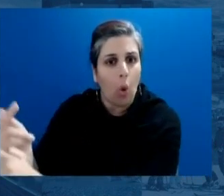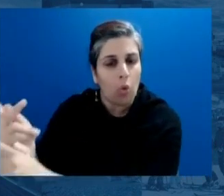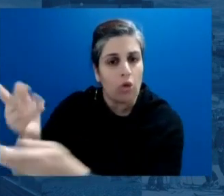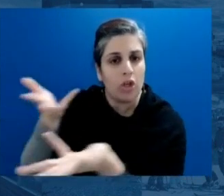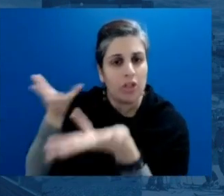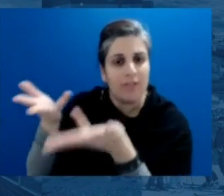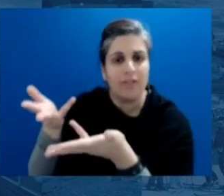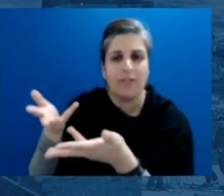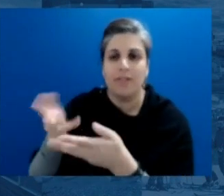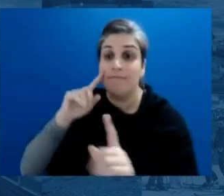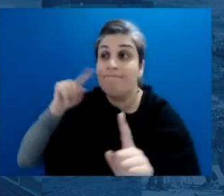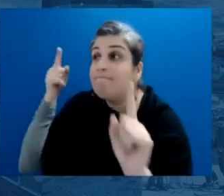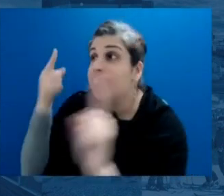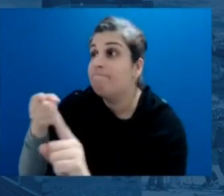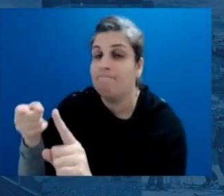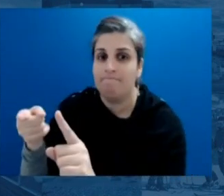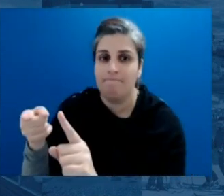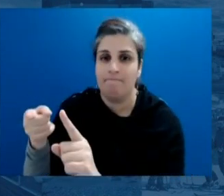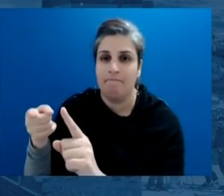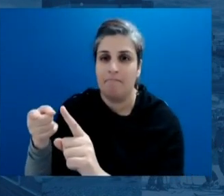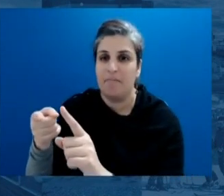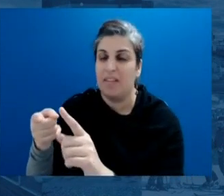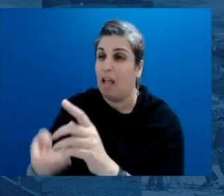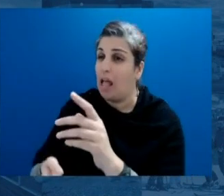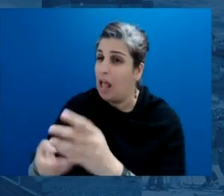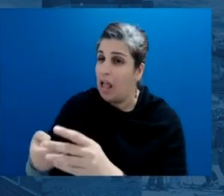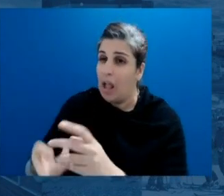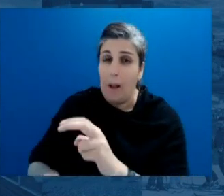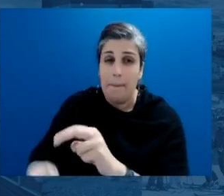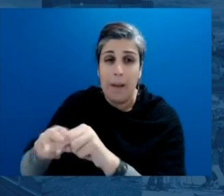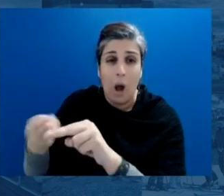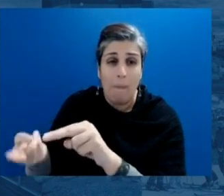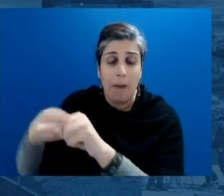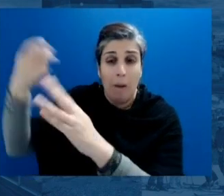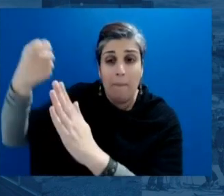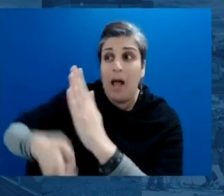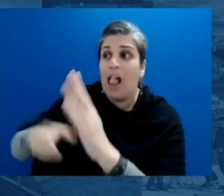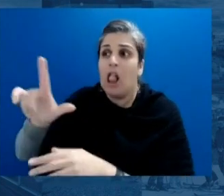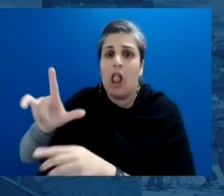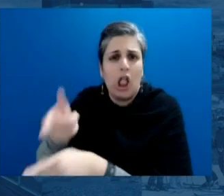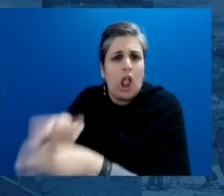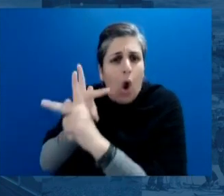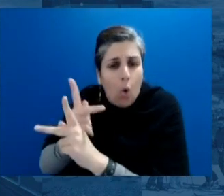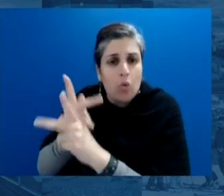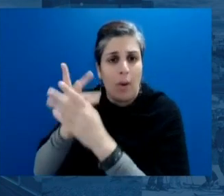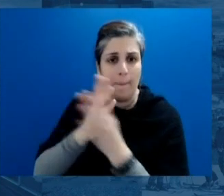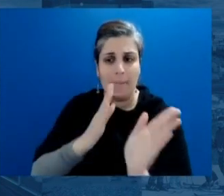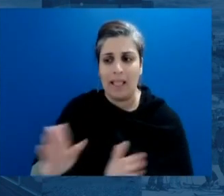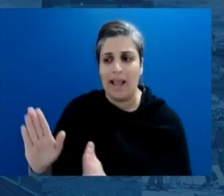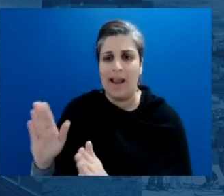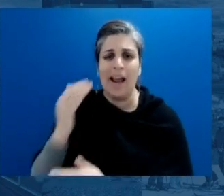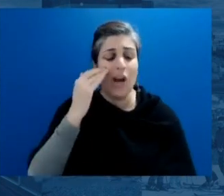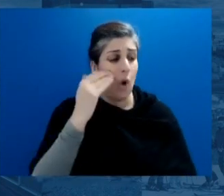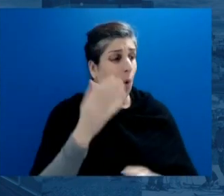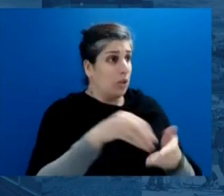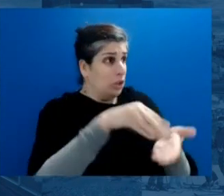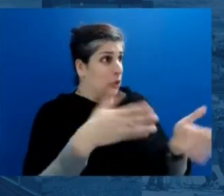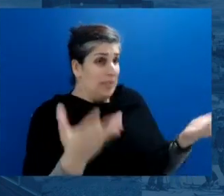steer borrowers to the most expensive loan plans. And I know that there were some students who were in here